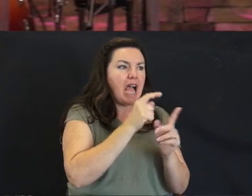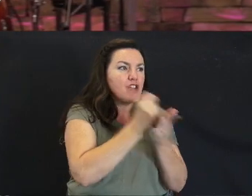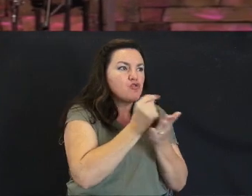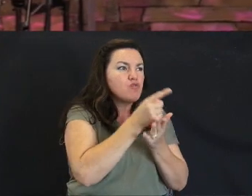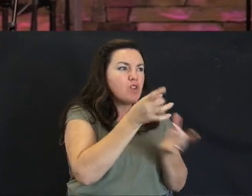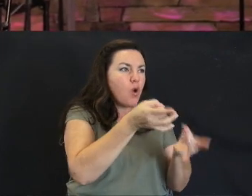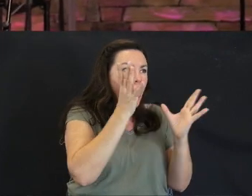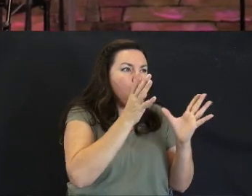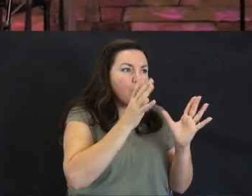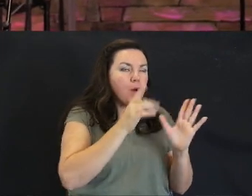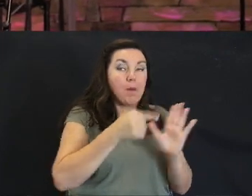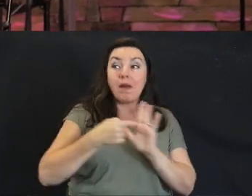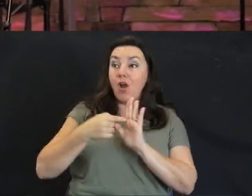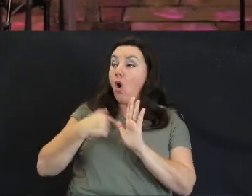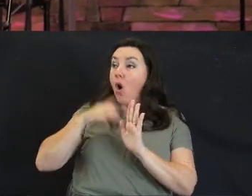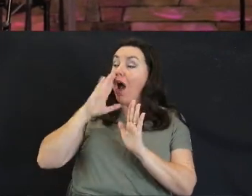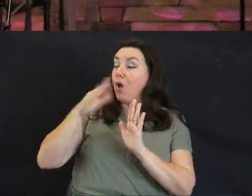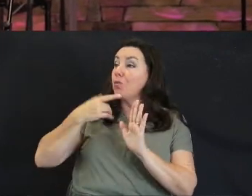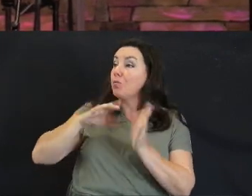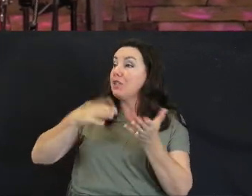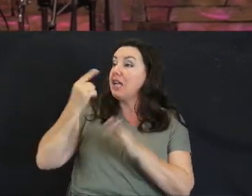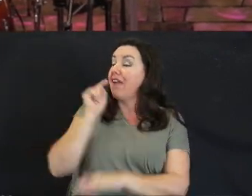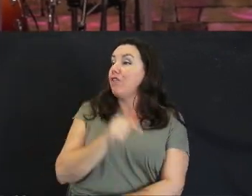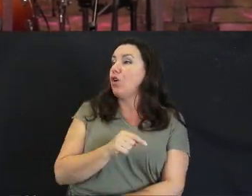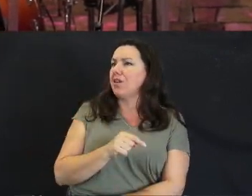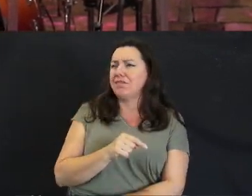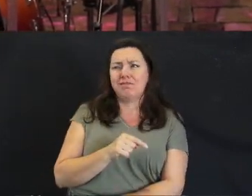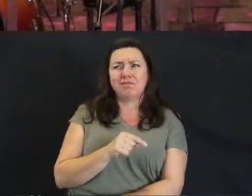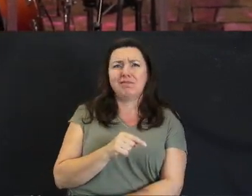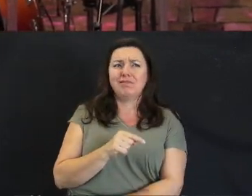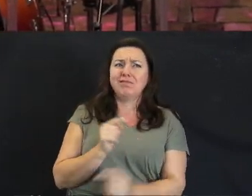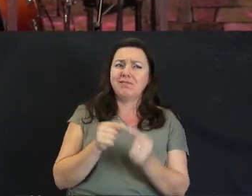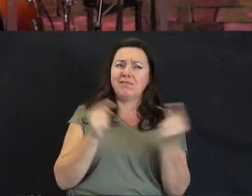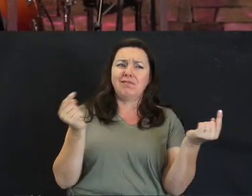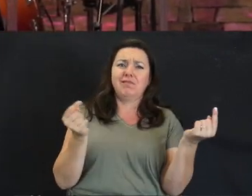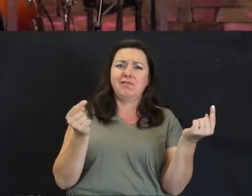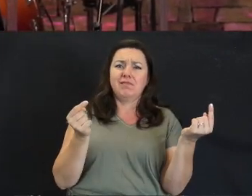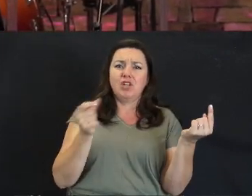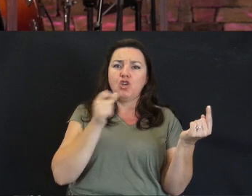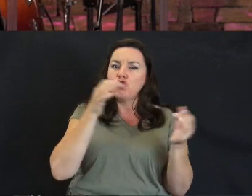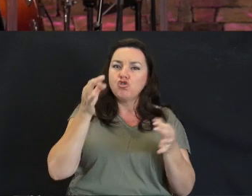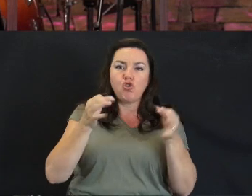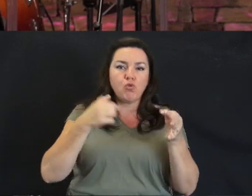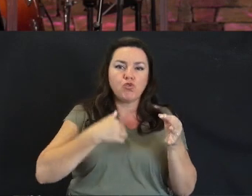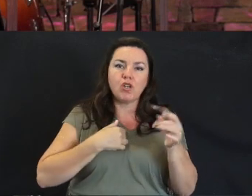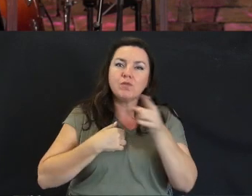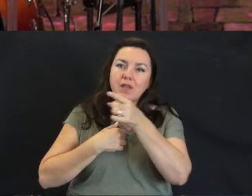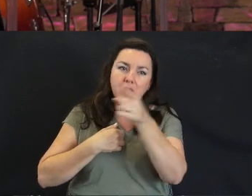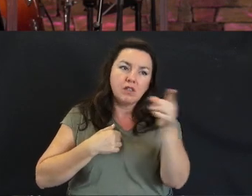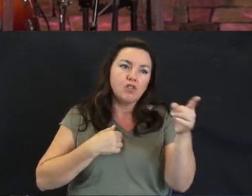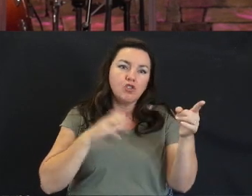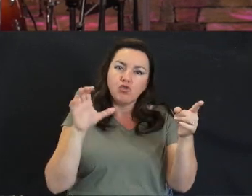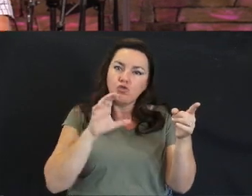over here I'll proclaim I'll die for her And don't judge me Men Because I know You do it too